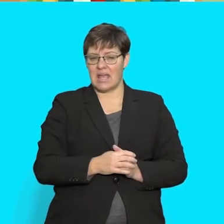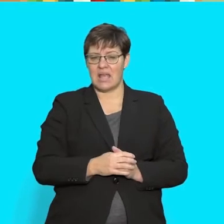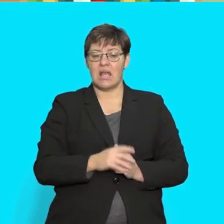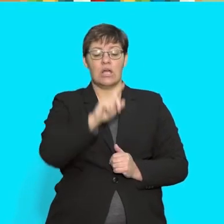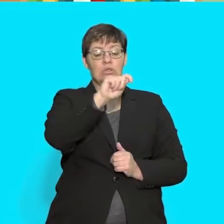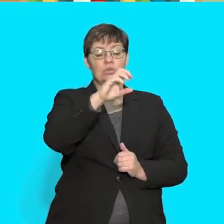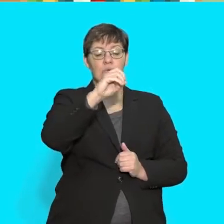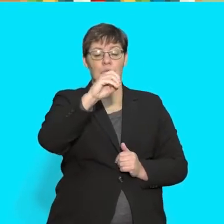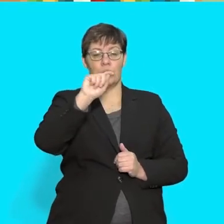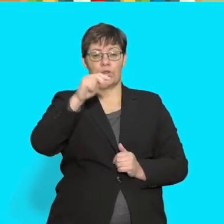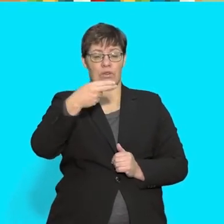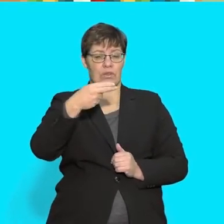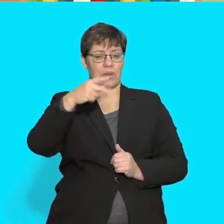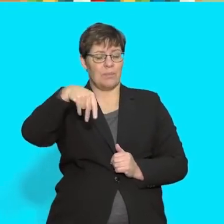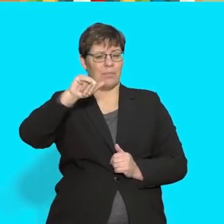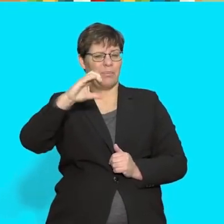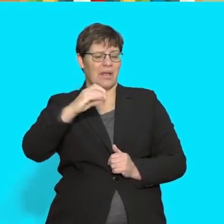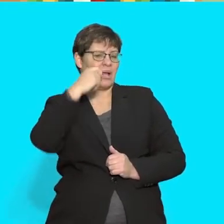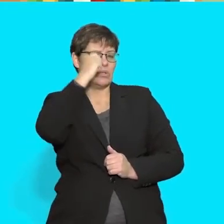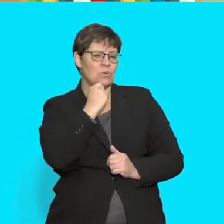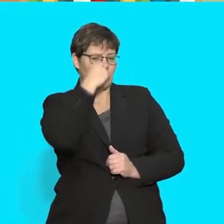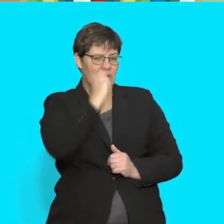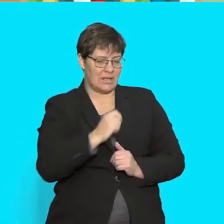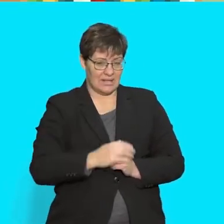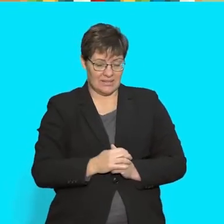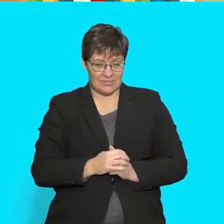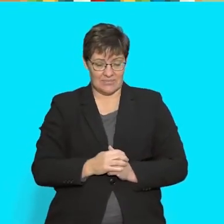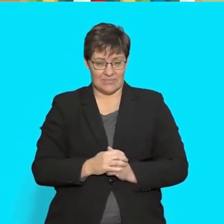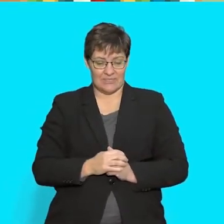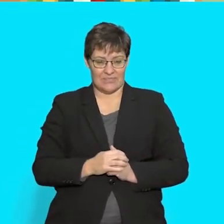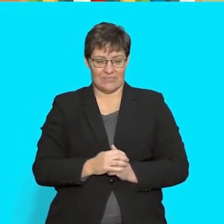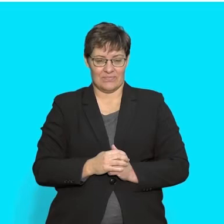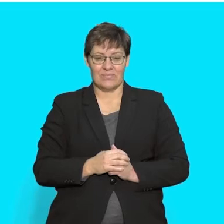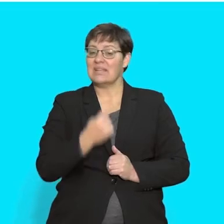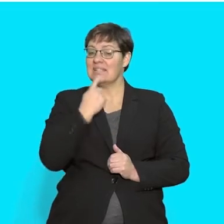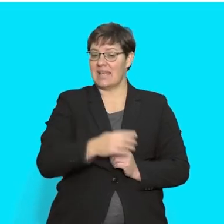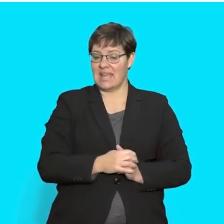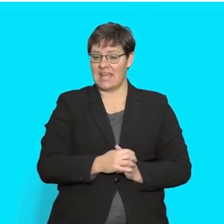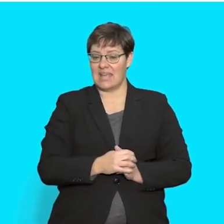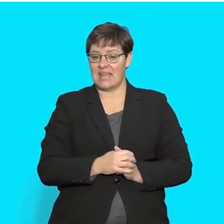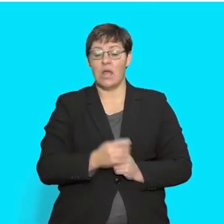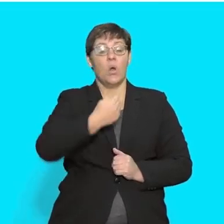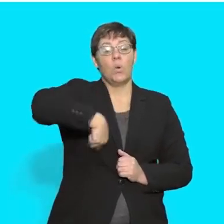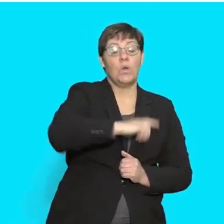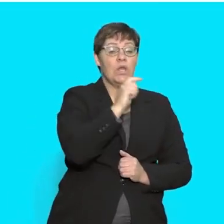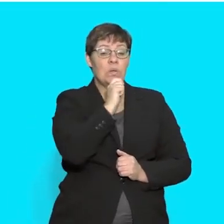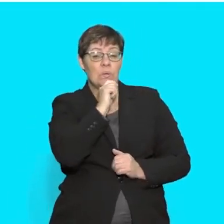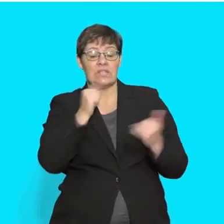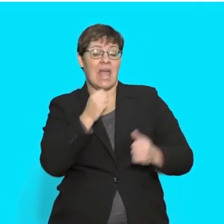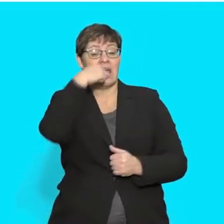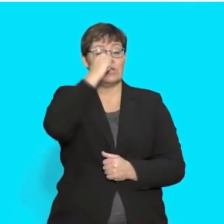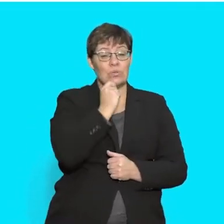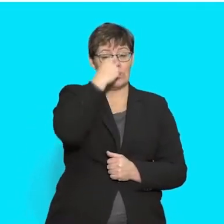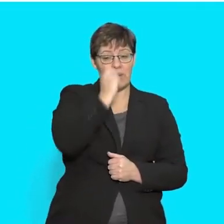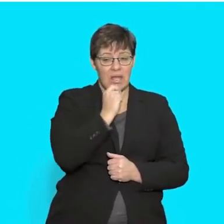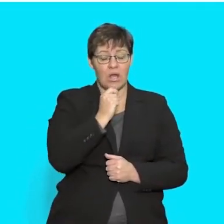toothpick. Let me say it again. Toothpick. Say, we use a toothpick to draw a